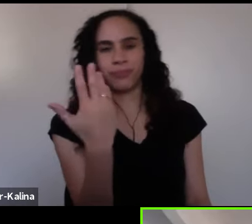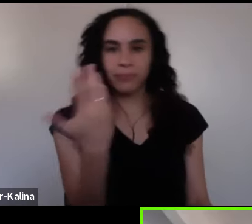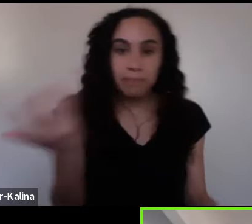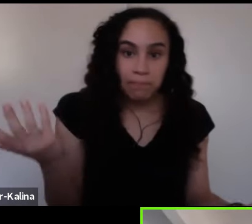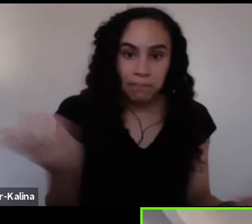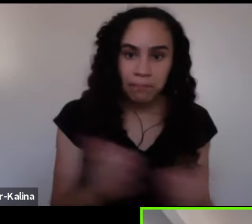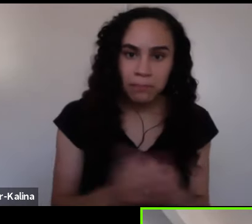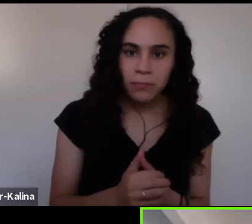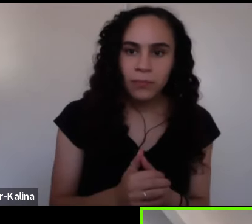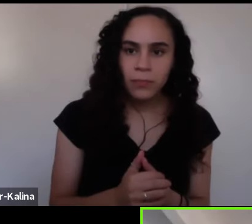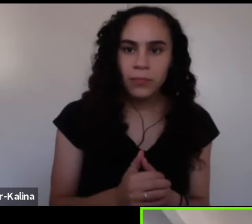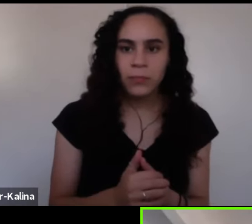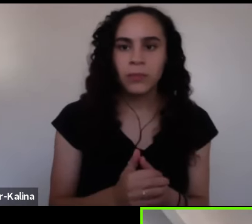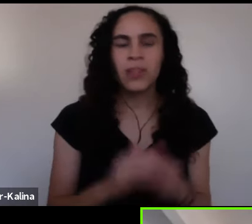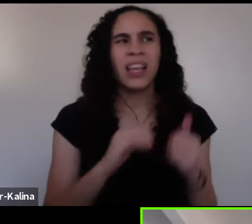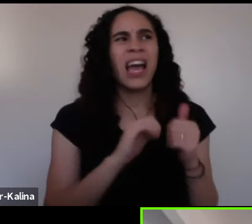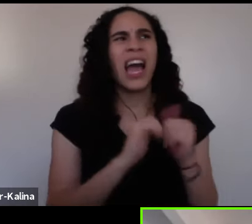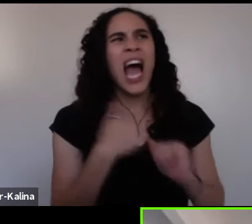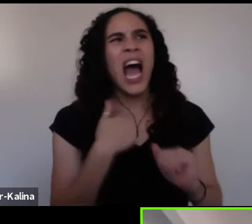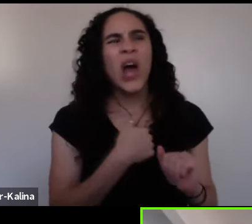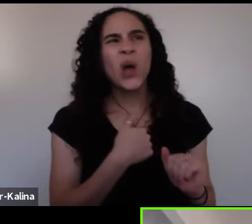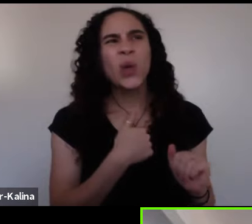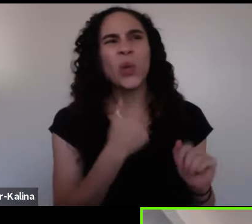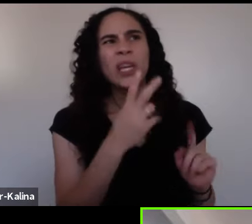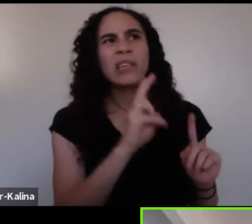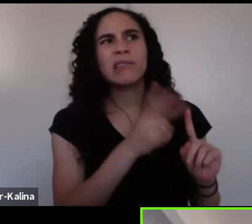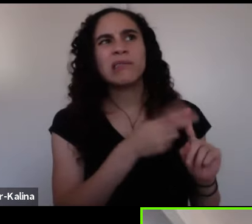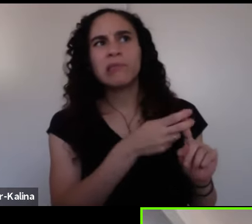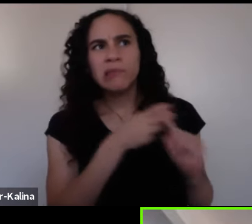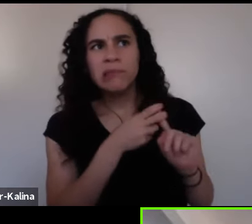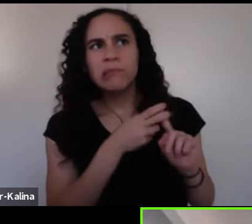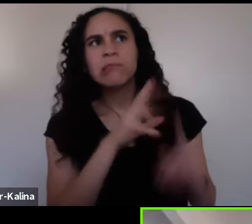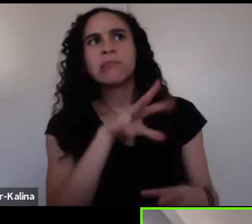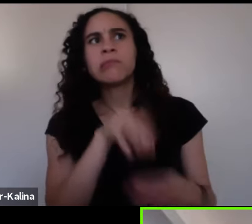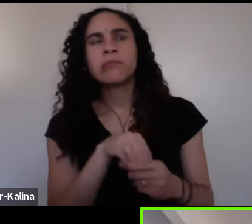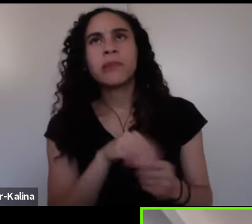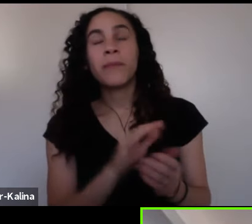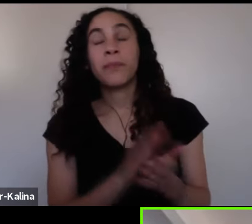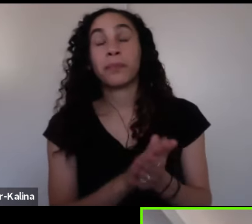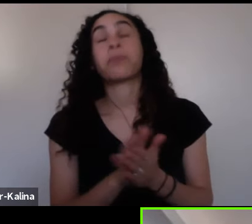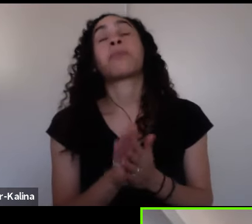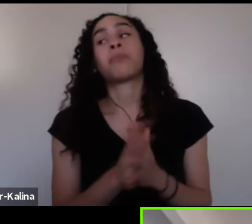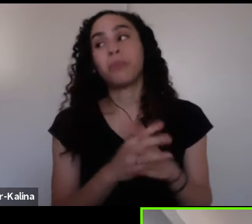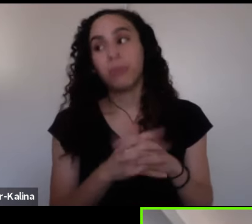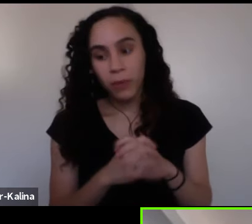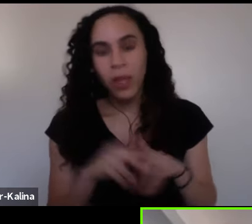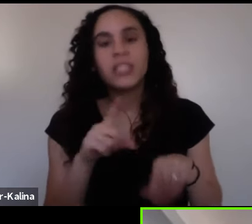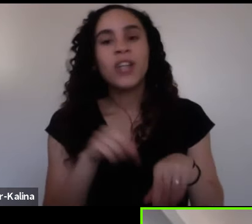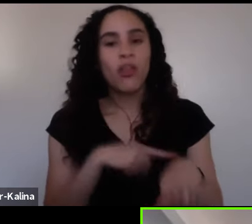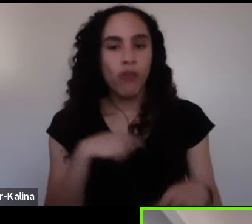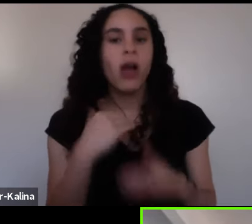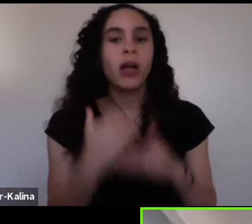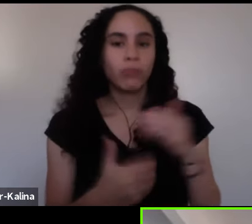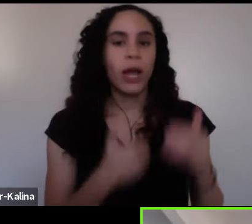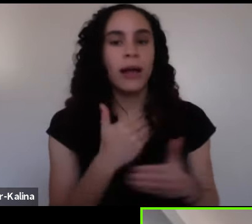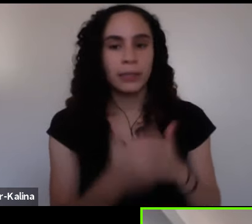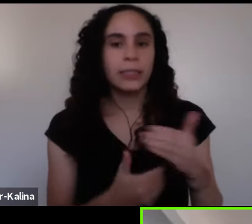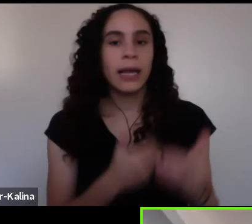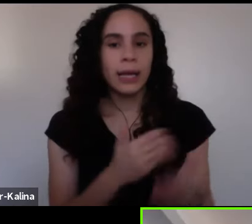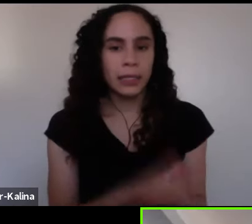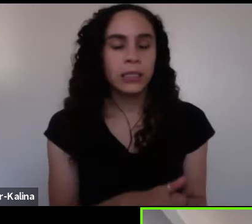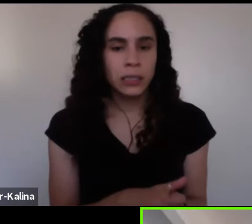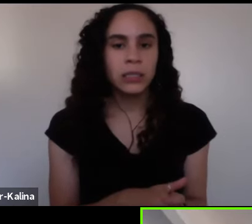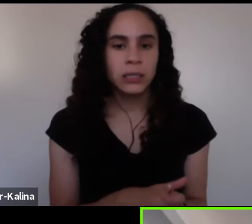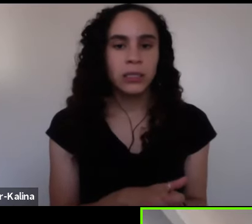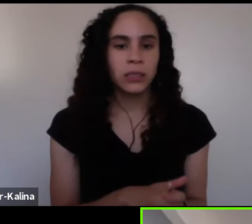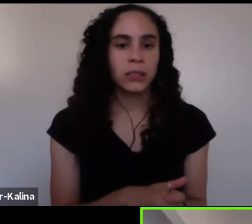How do we get them to opt in? It's a really long process. Yeah. It's a really long process. And I think that we live, you know, again, we live